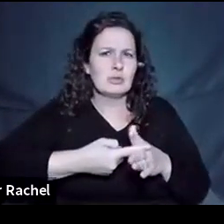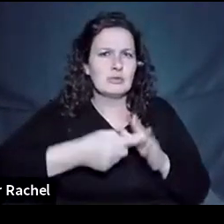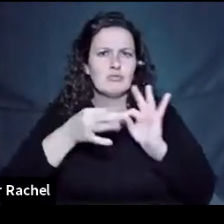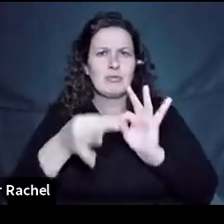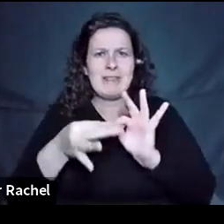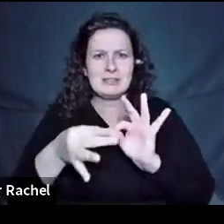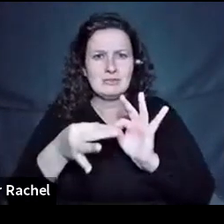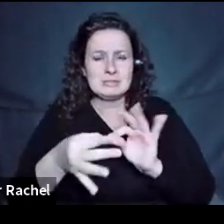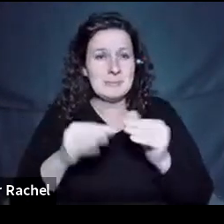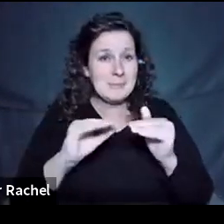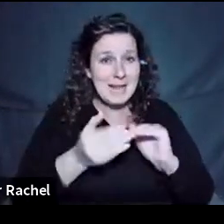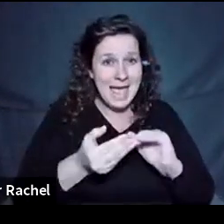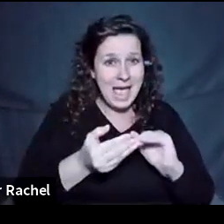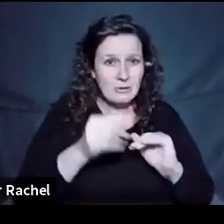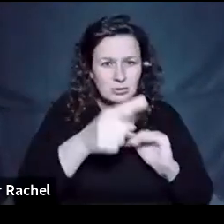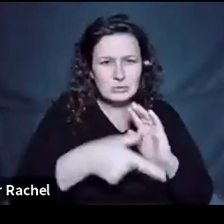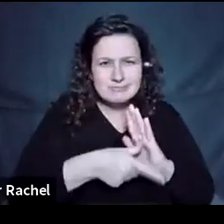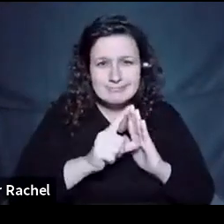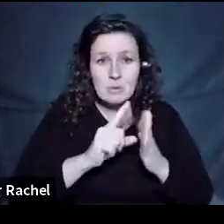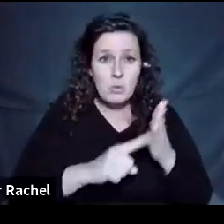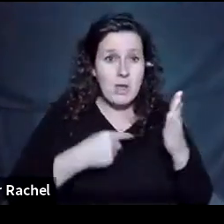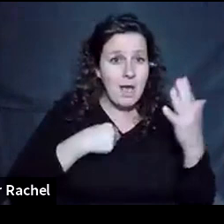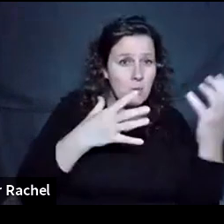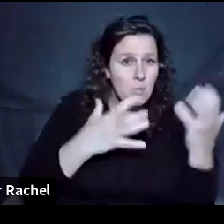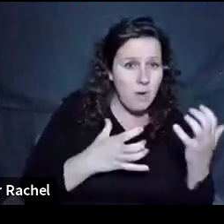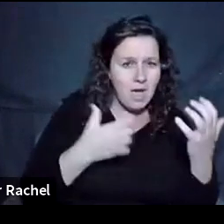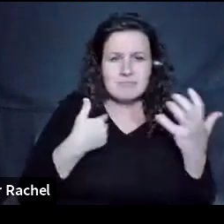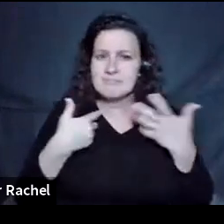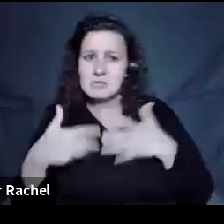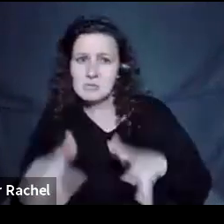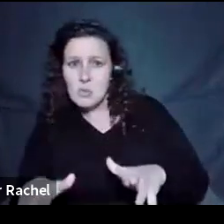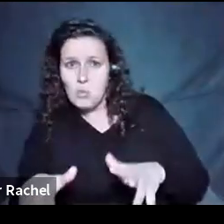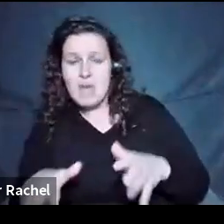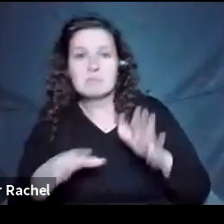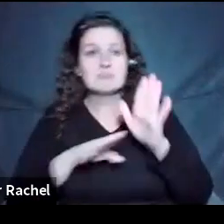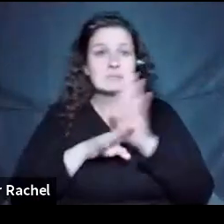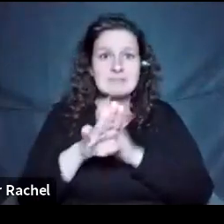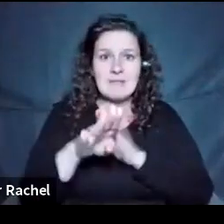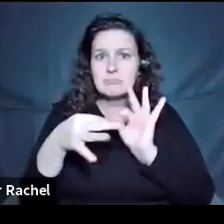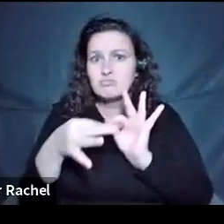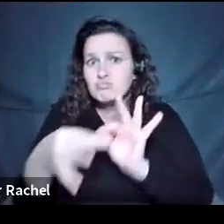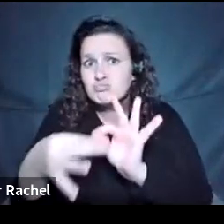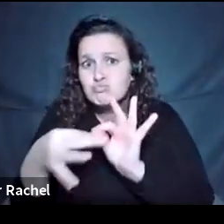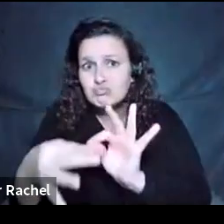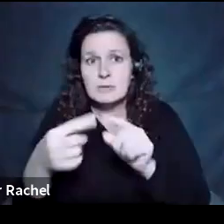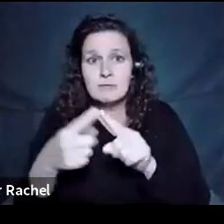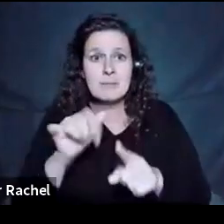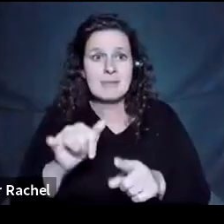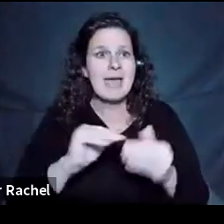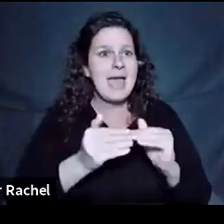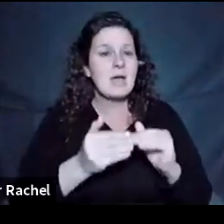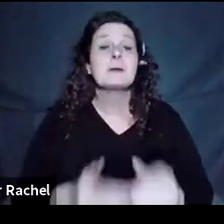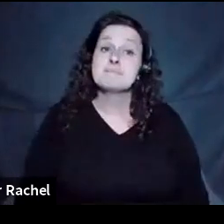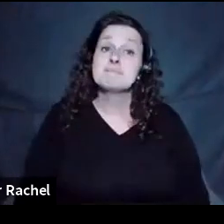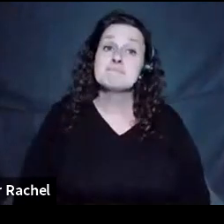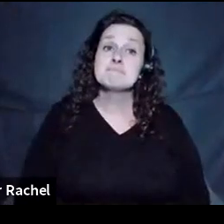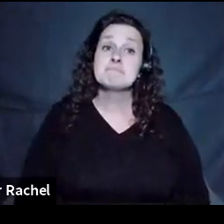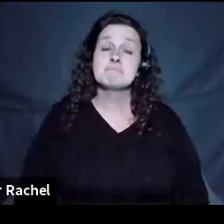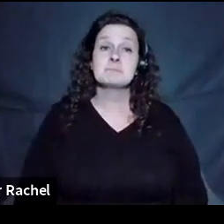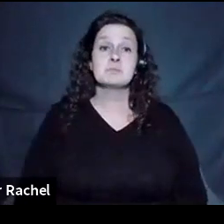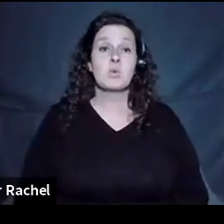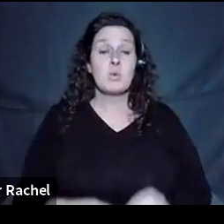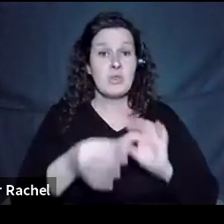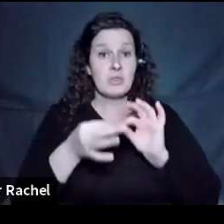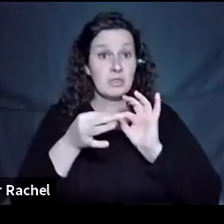relationship? How did you go over what you wanted and what you didn't want and develop a relationship out of that? So the